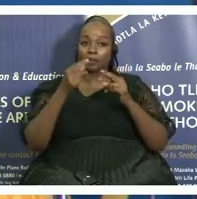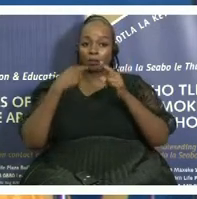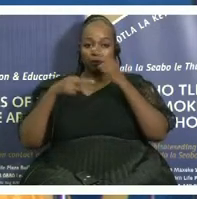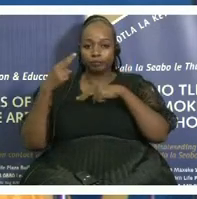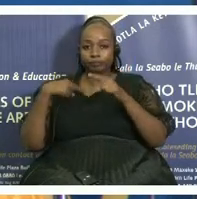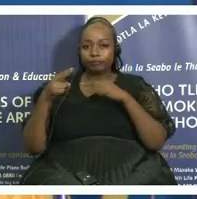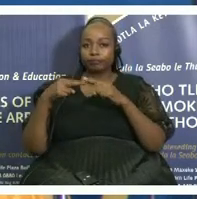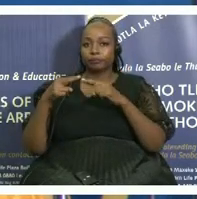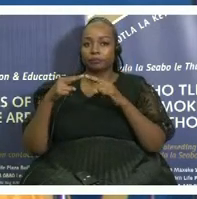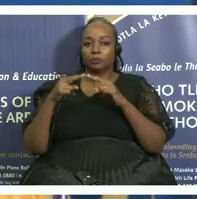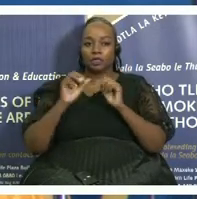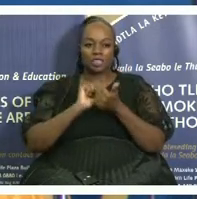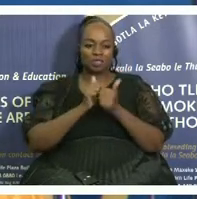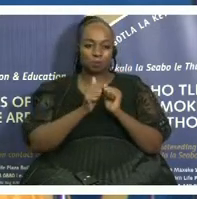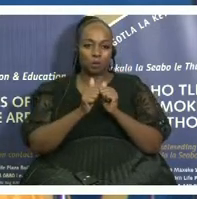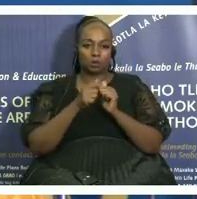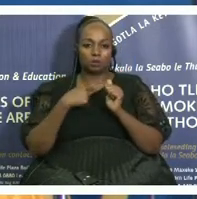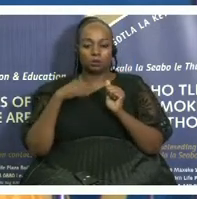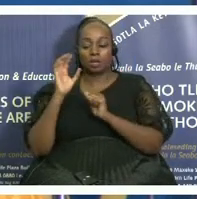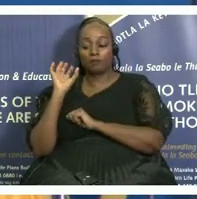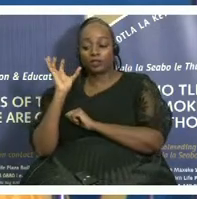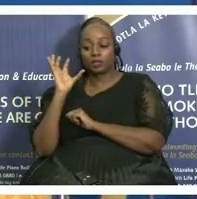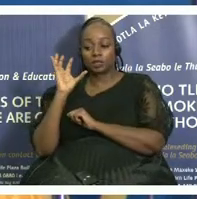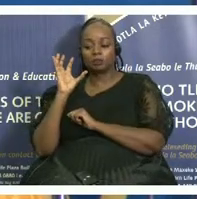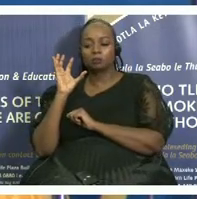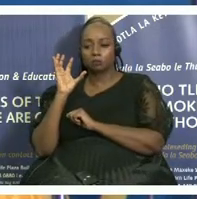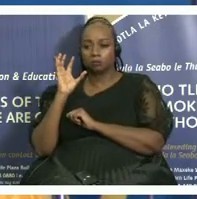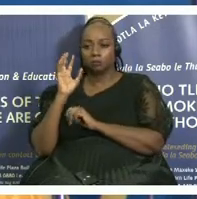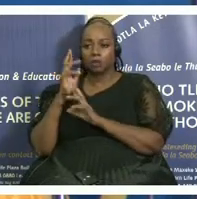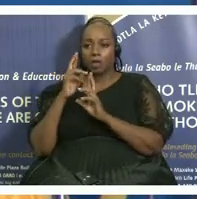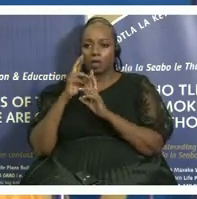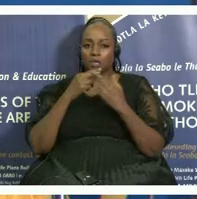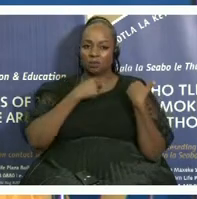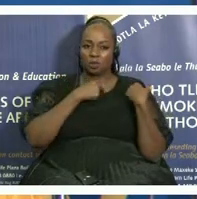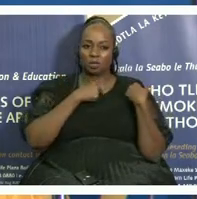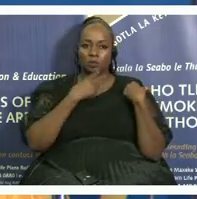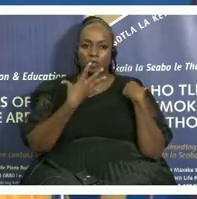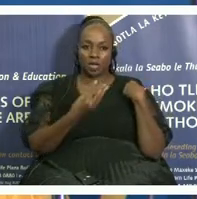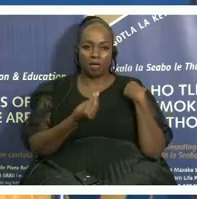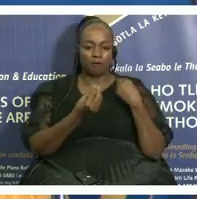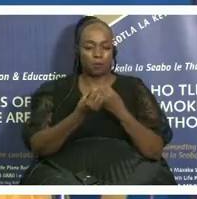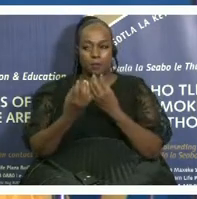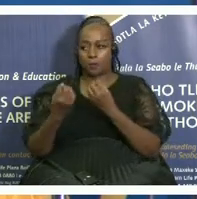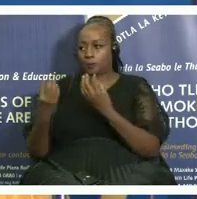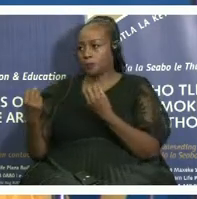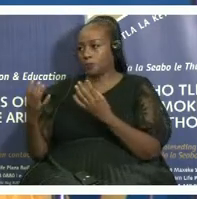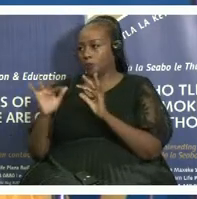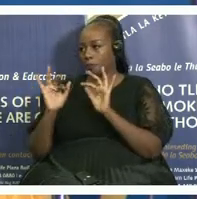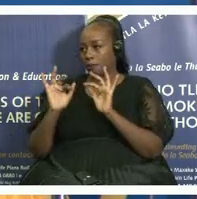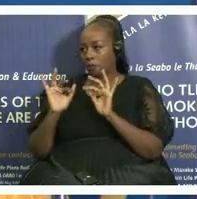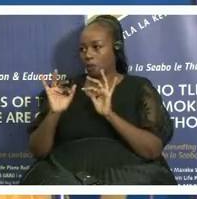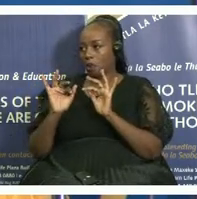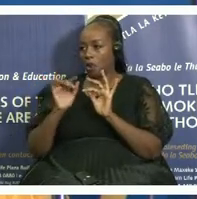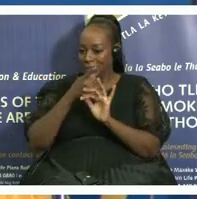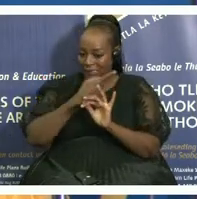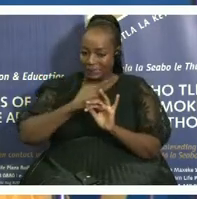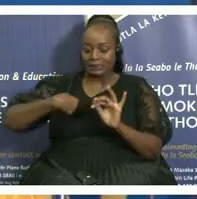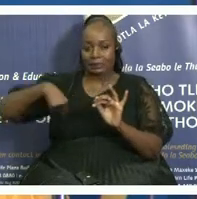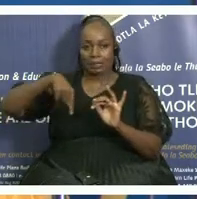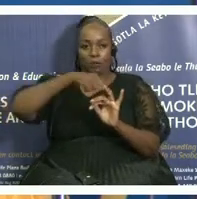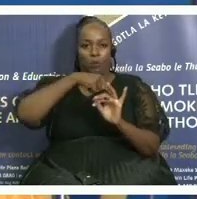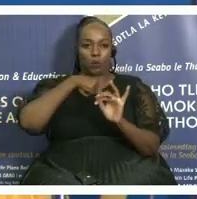Free State offers endless possibilities for the individual and collective pursuit of talent and